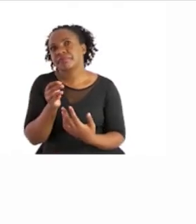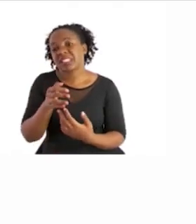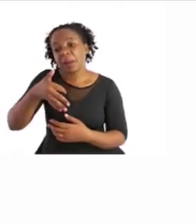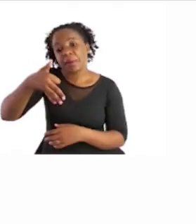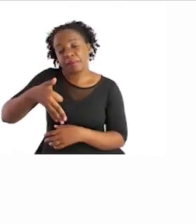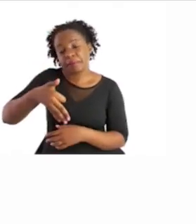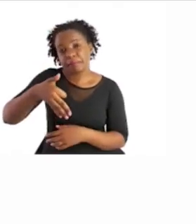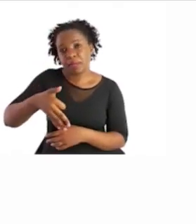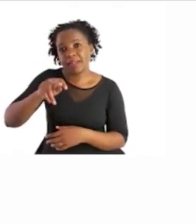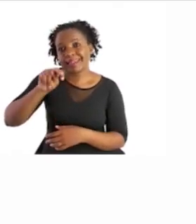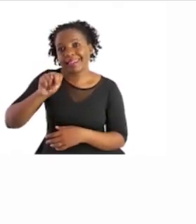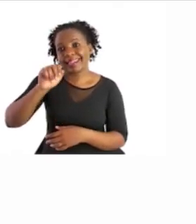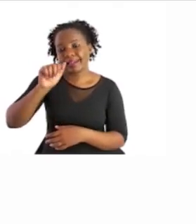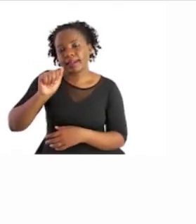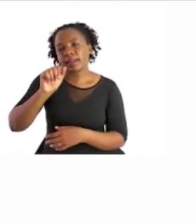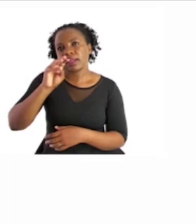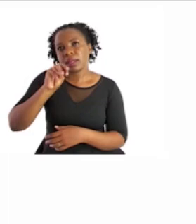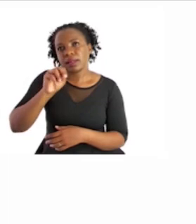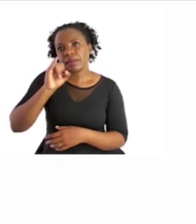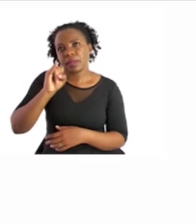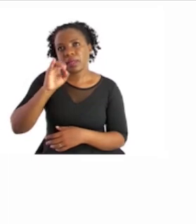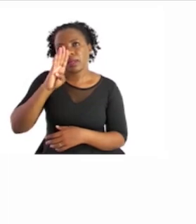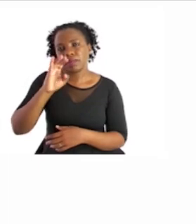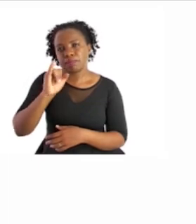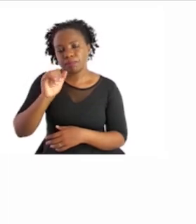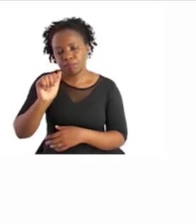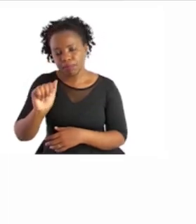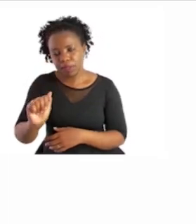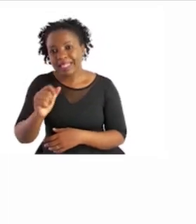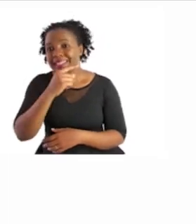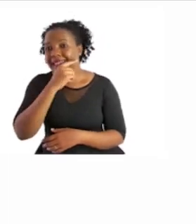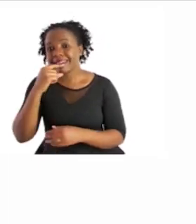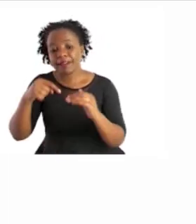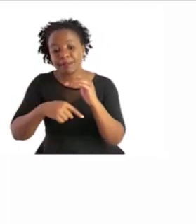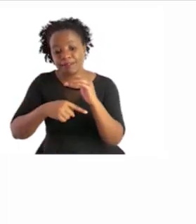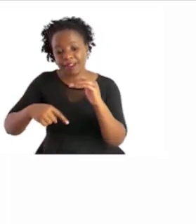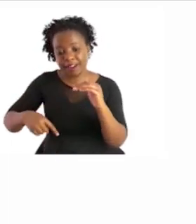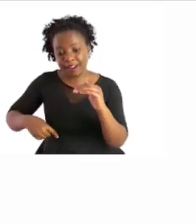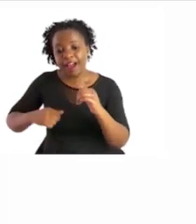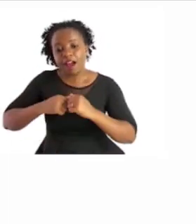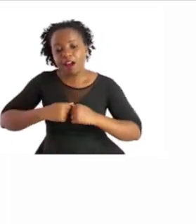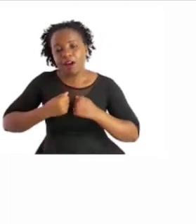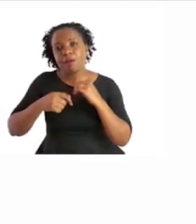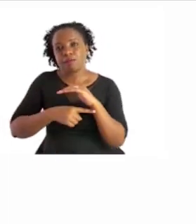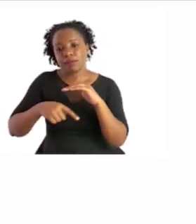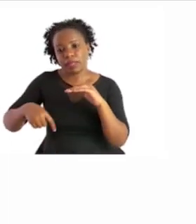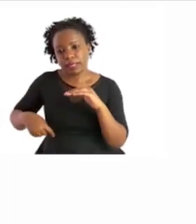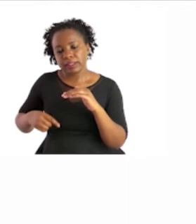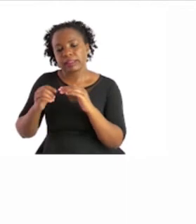Namibia. Namibia is the name of a country, which is our country. So it begins with a capital